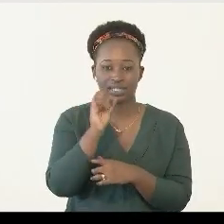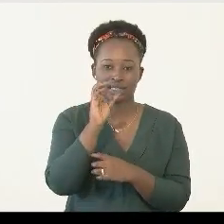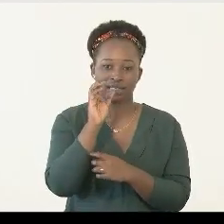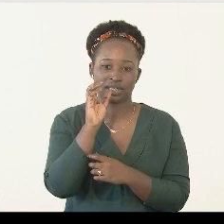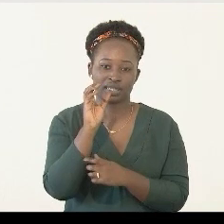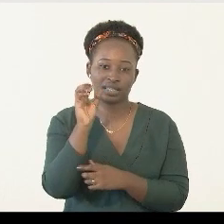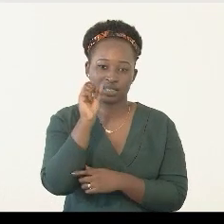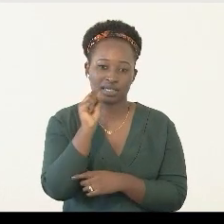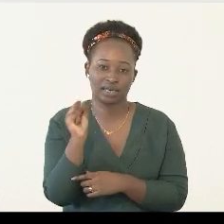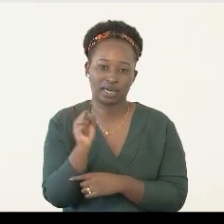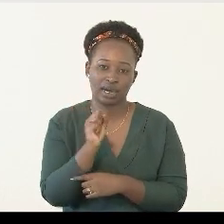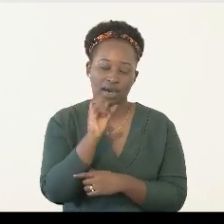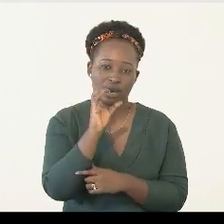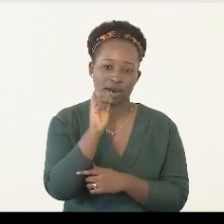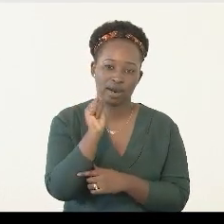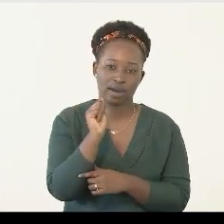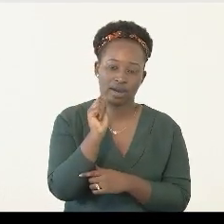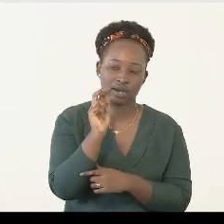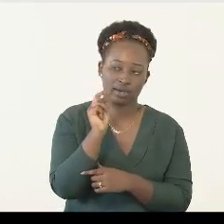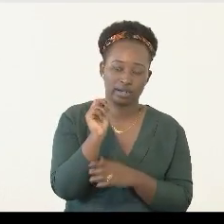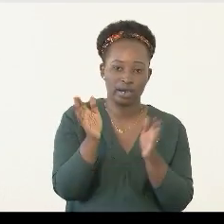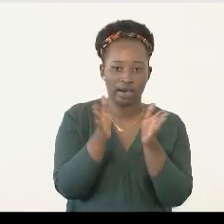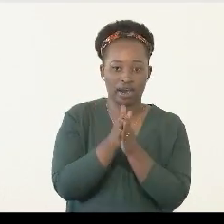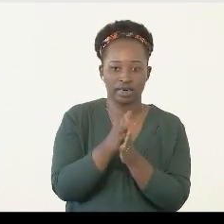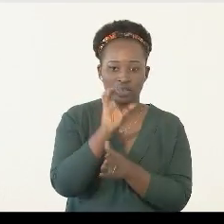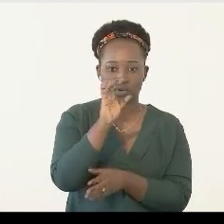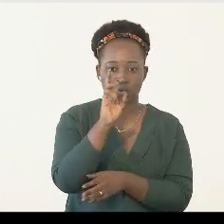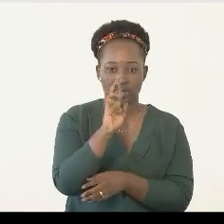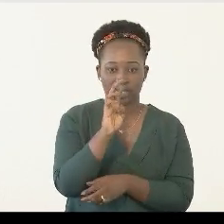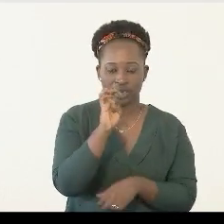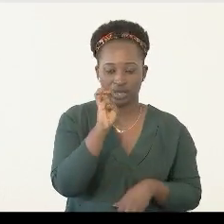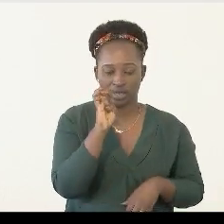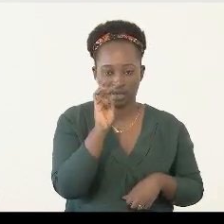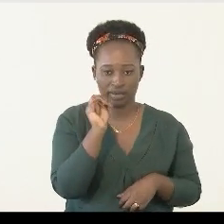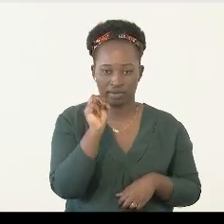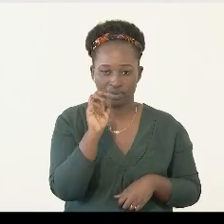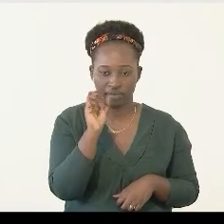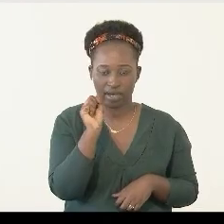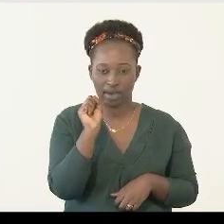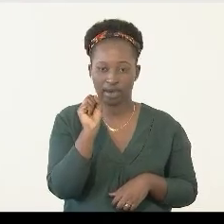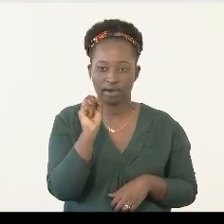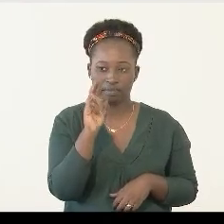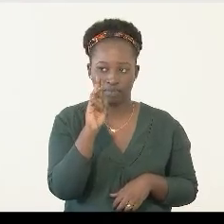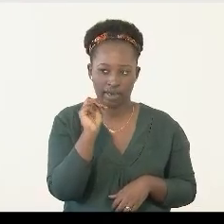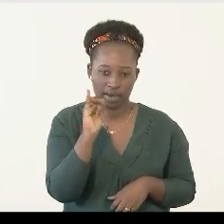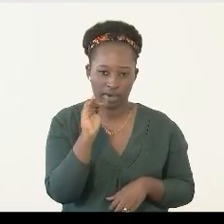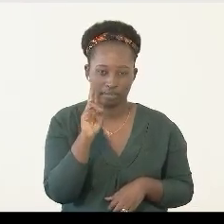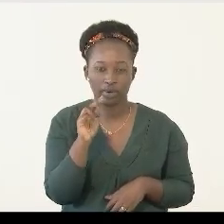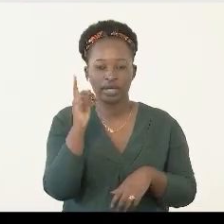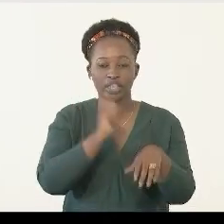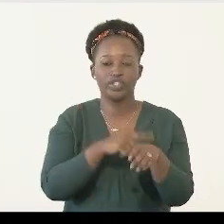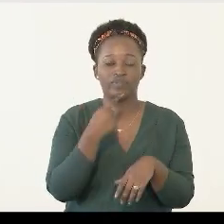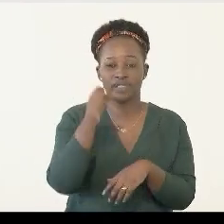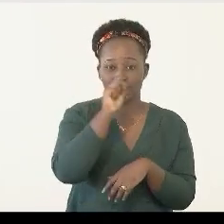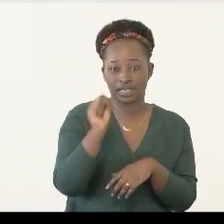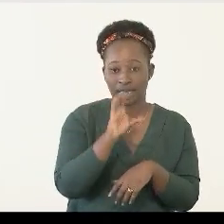know the difference between the skull and the cranium. When we talk about the skull, we mean all the bones of the head. And then when we